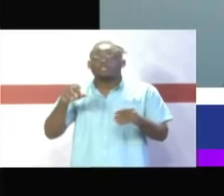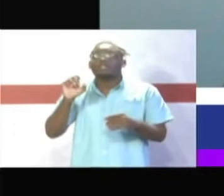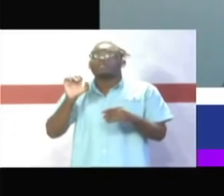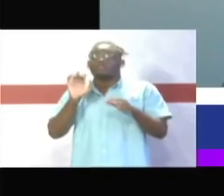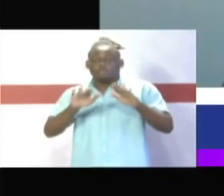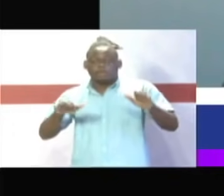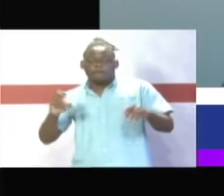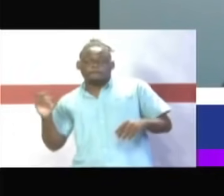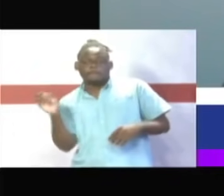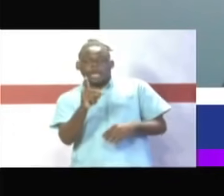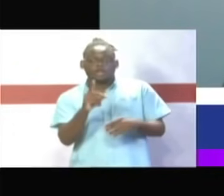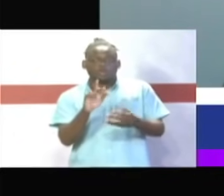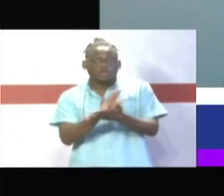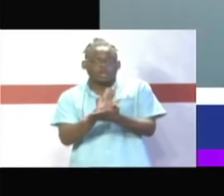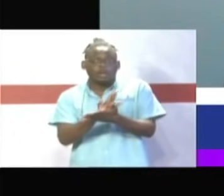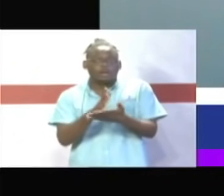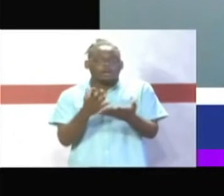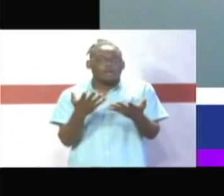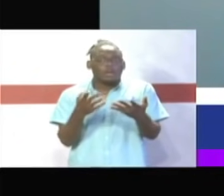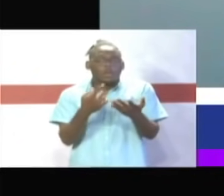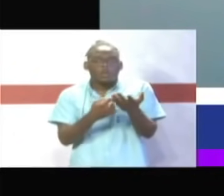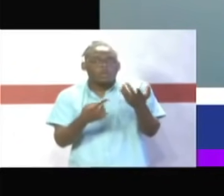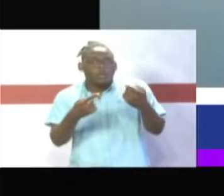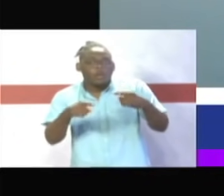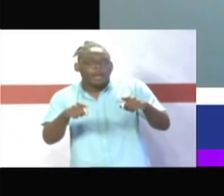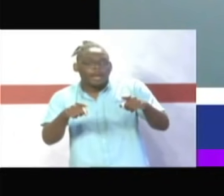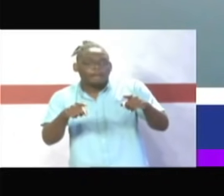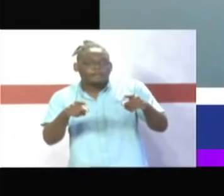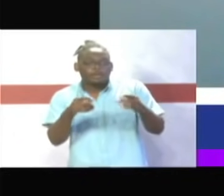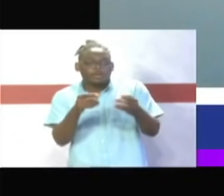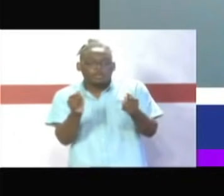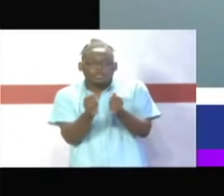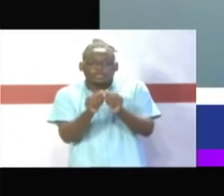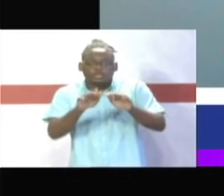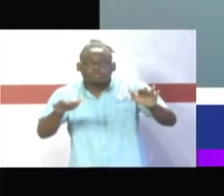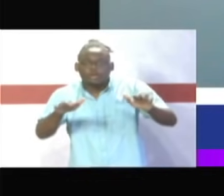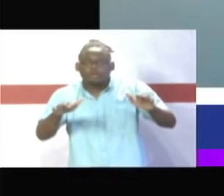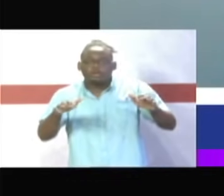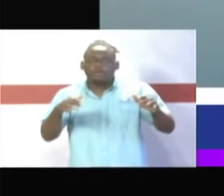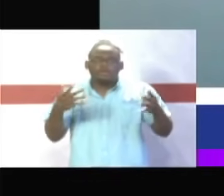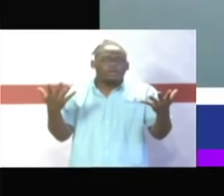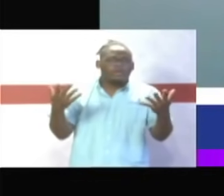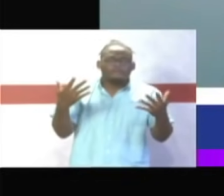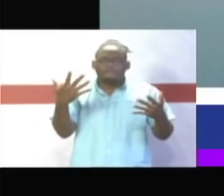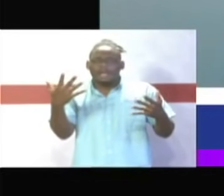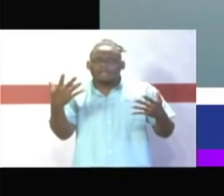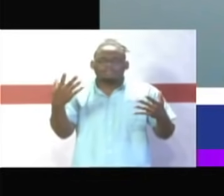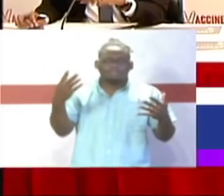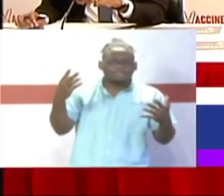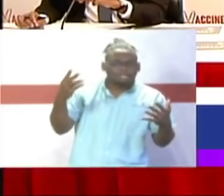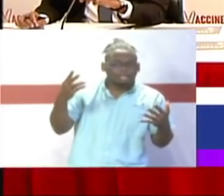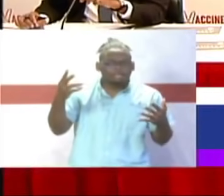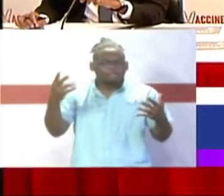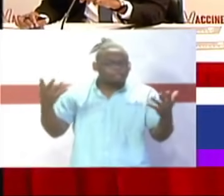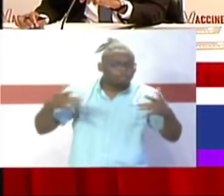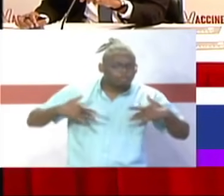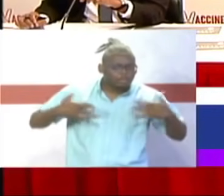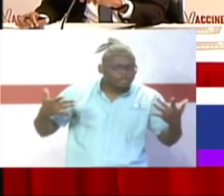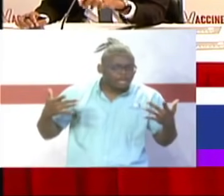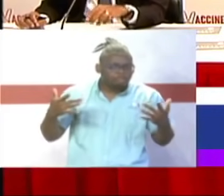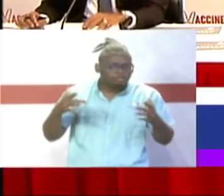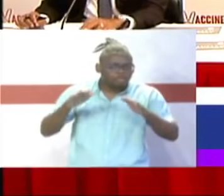among children, Form 4s to Form 6 who are attending school. Thank you. Sure. Yeah,